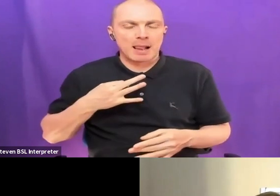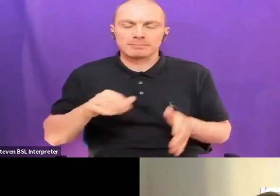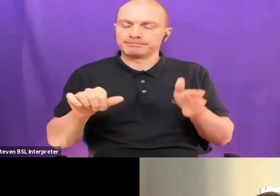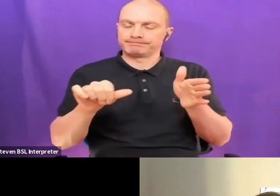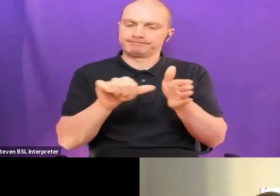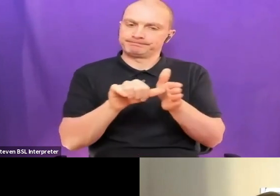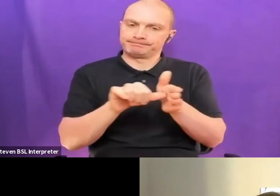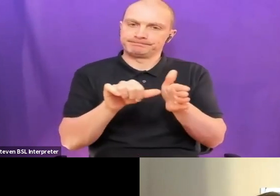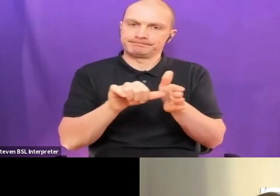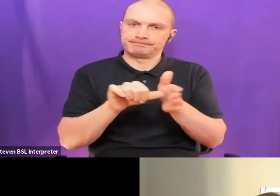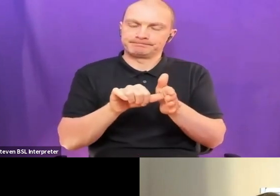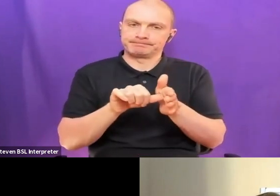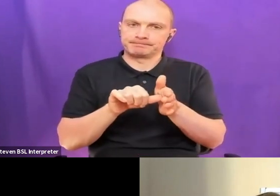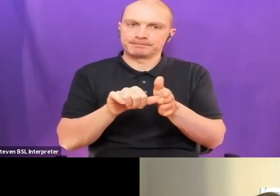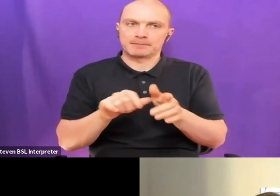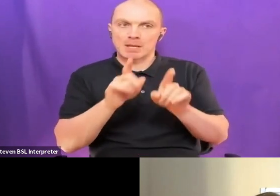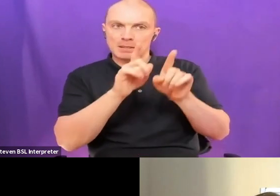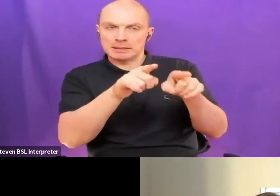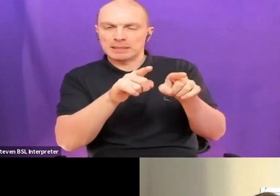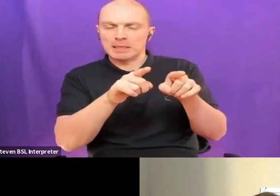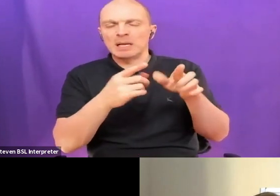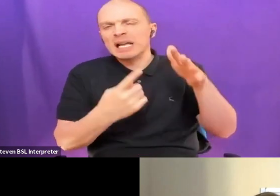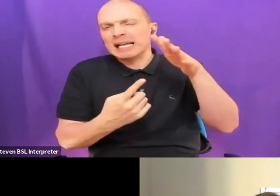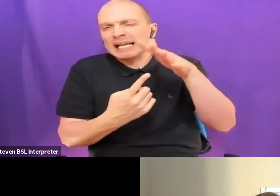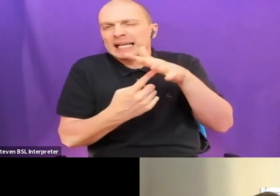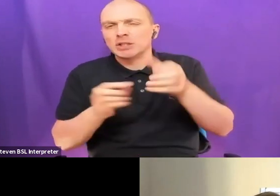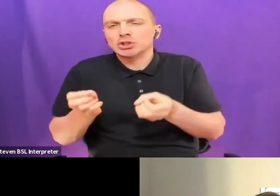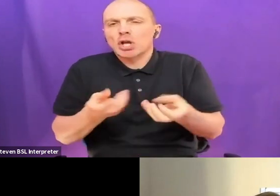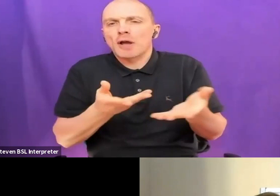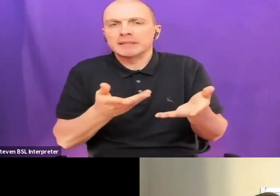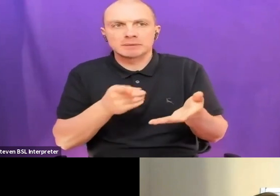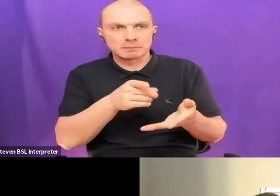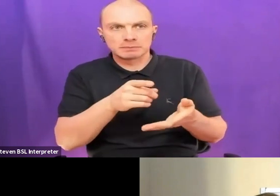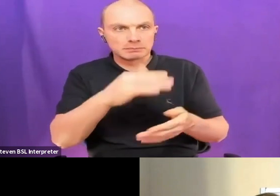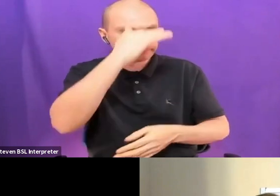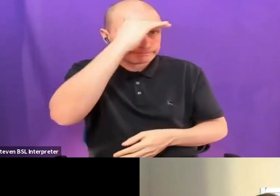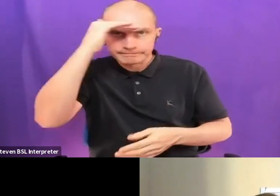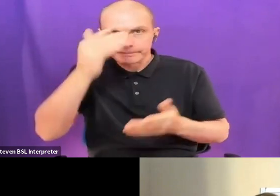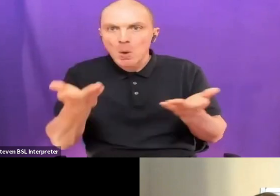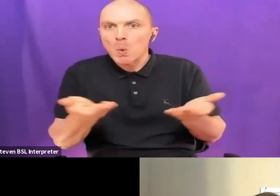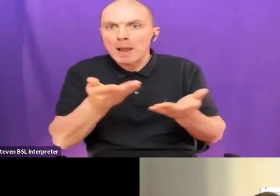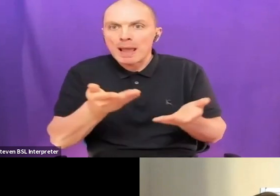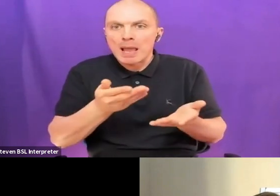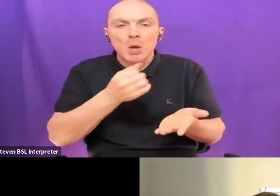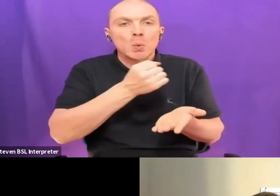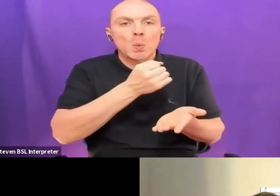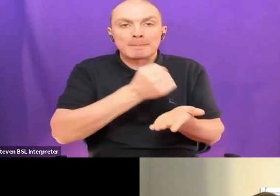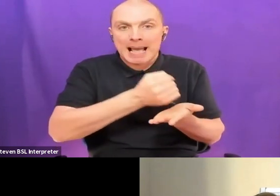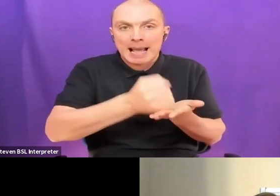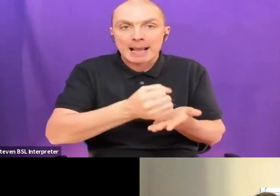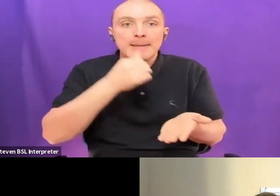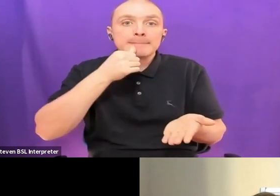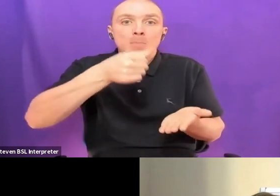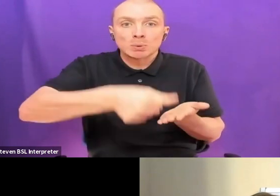And the availability of key services was also identified, such as banks, building societies and post offices that are closing